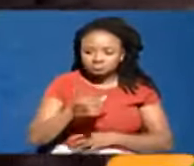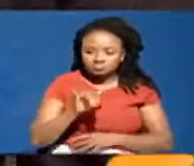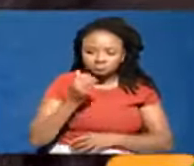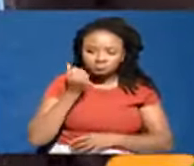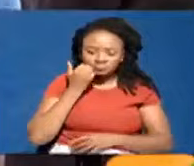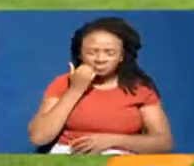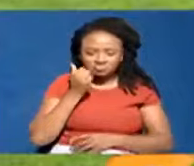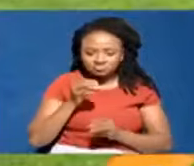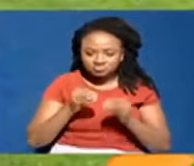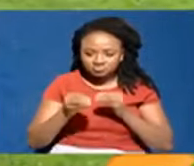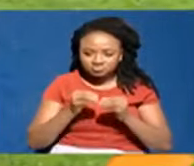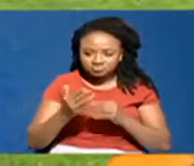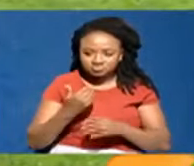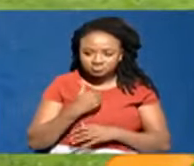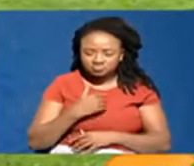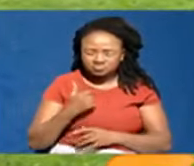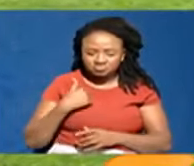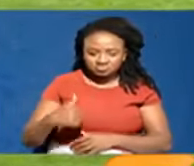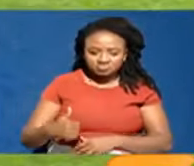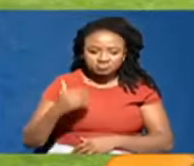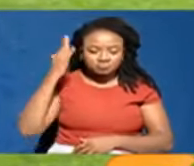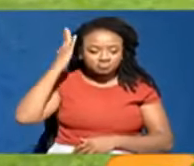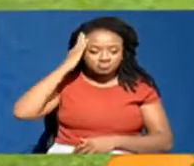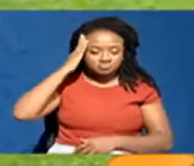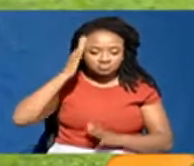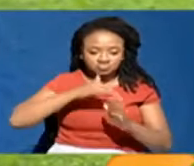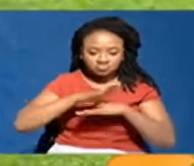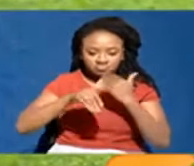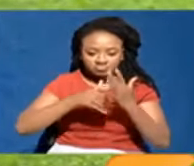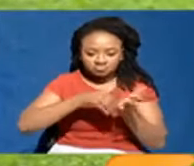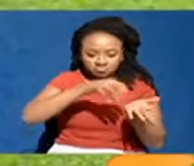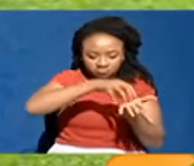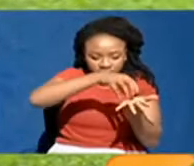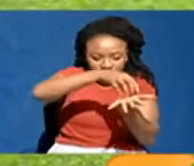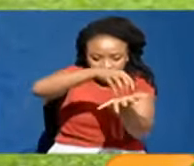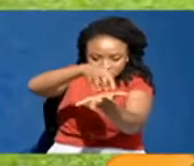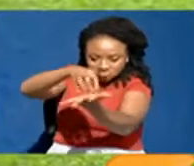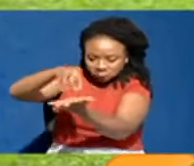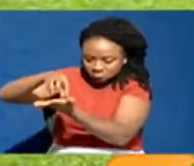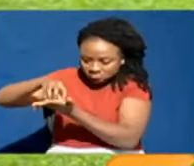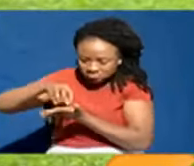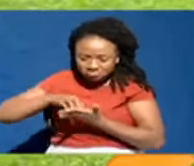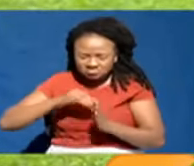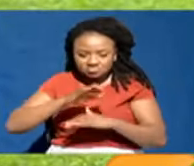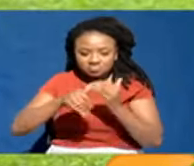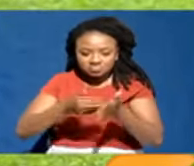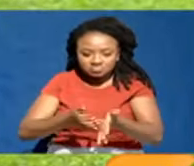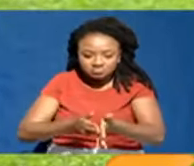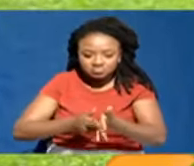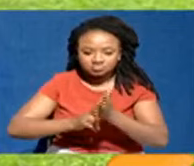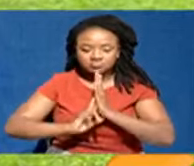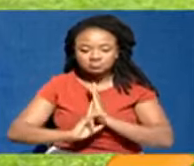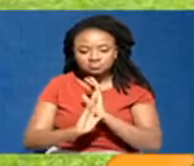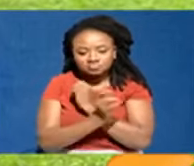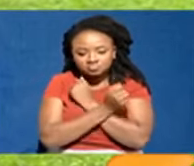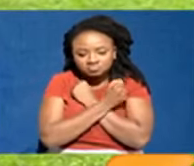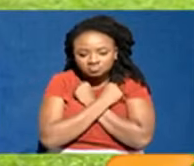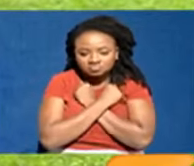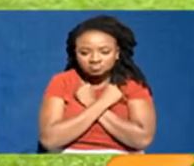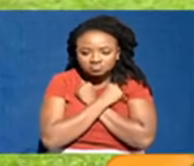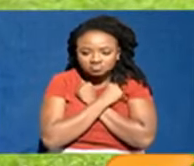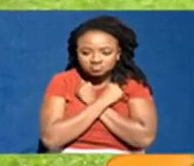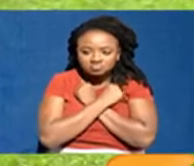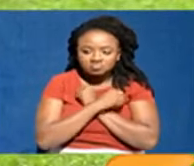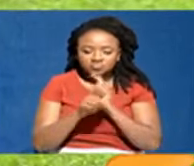disability. I know every condition or every situation requires love